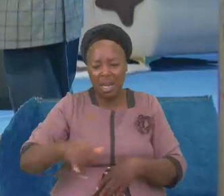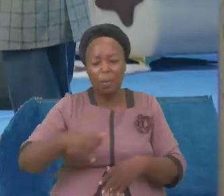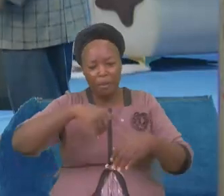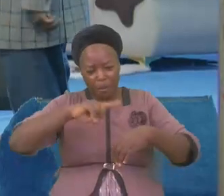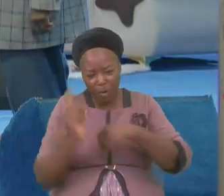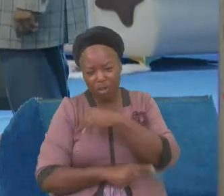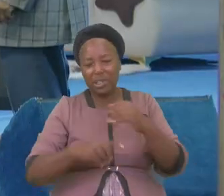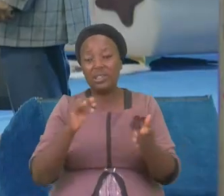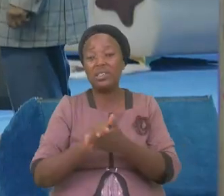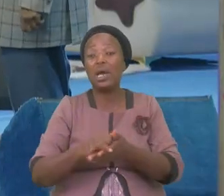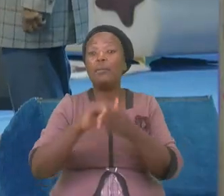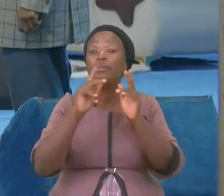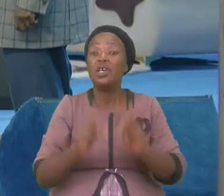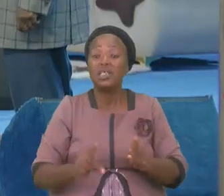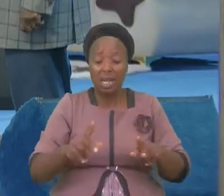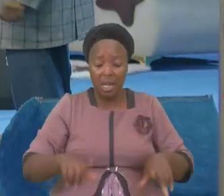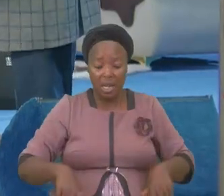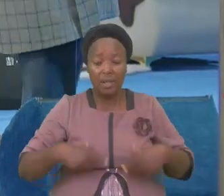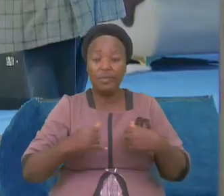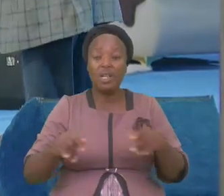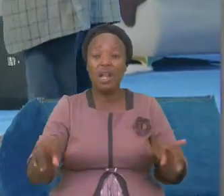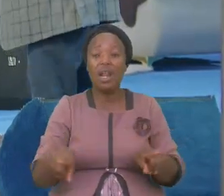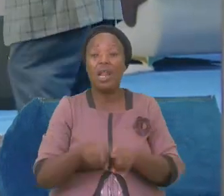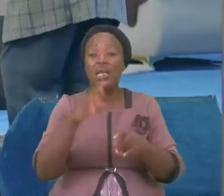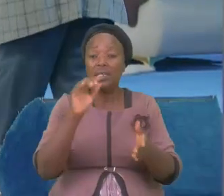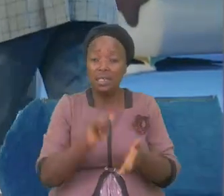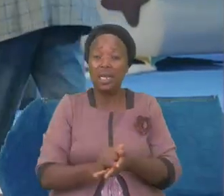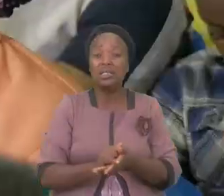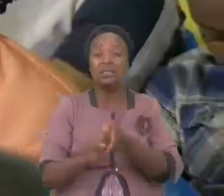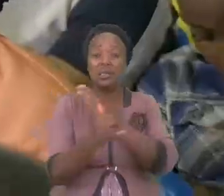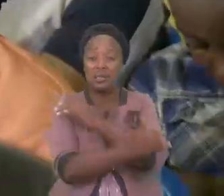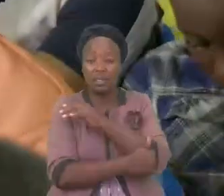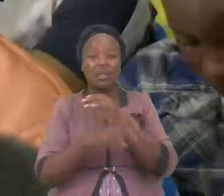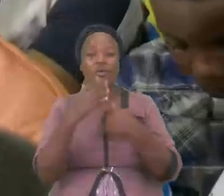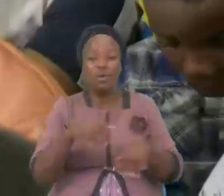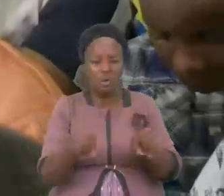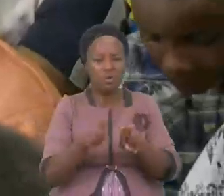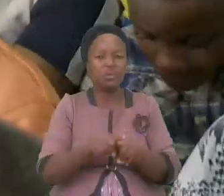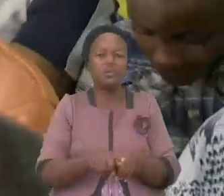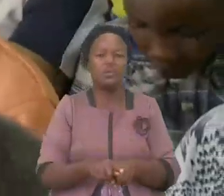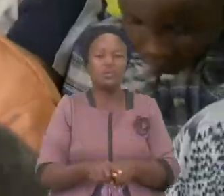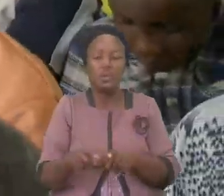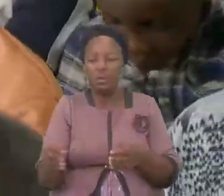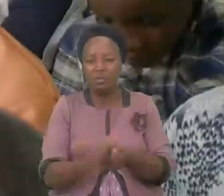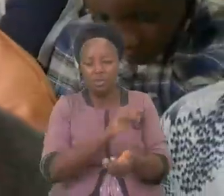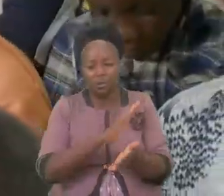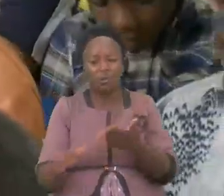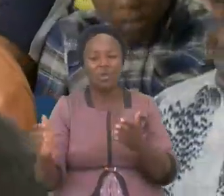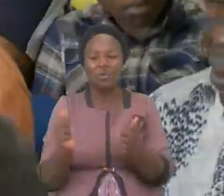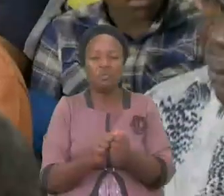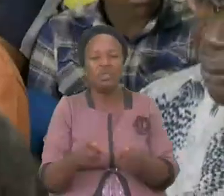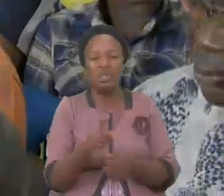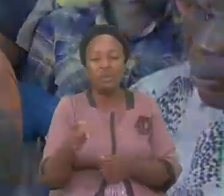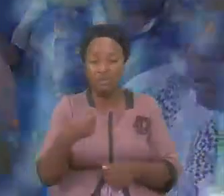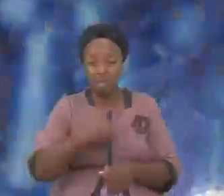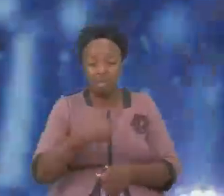also perish with Babylon. I will not perish with Babylon. God looked down